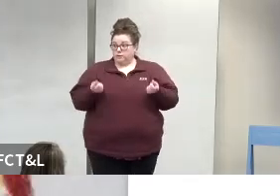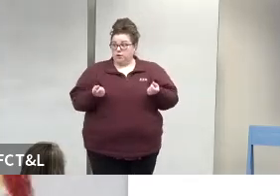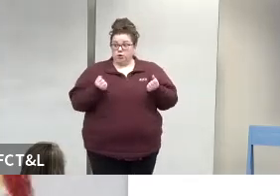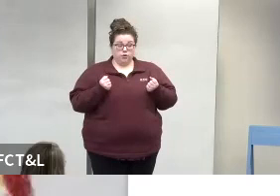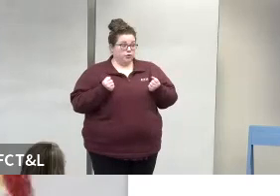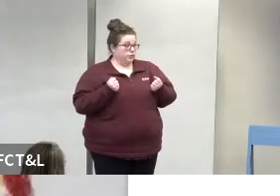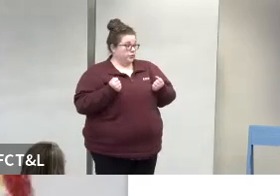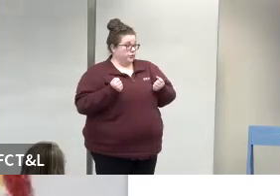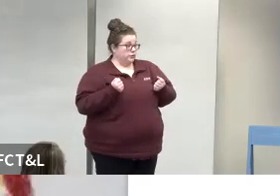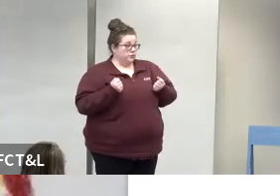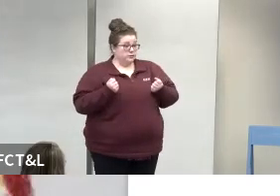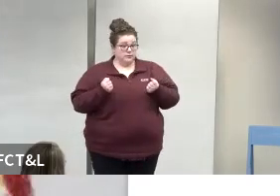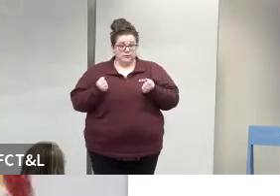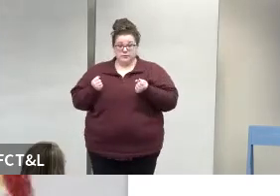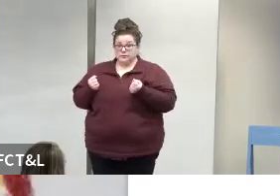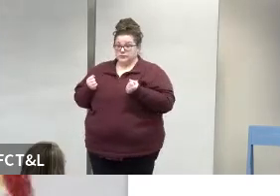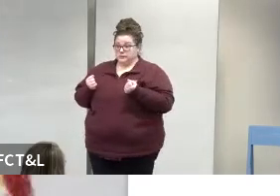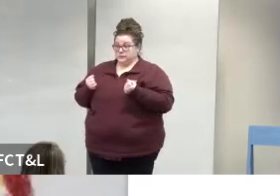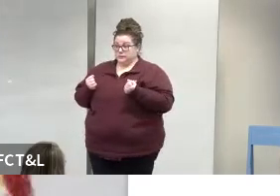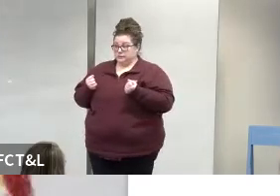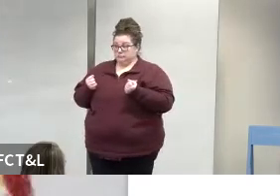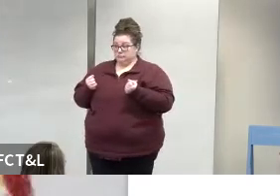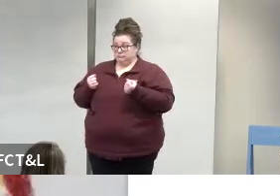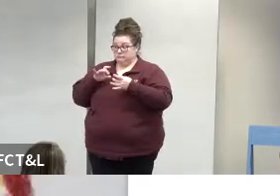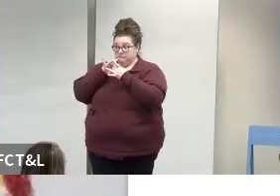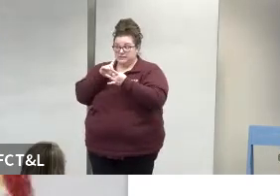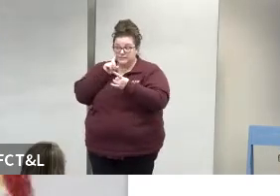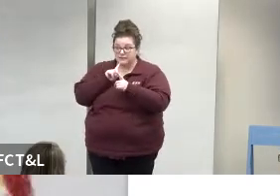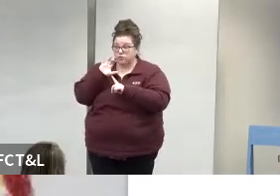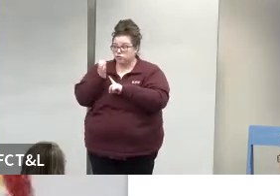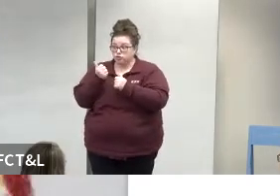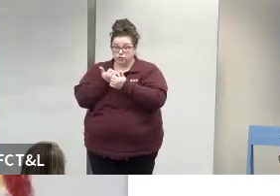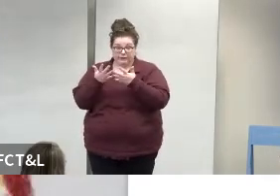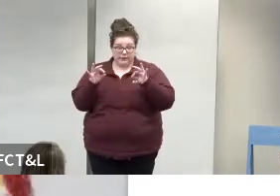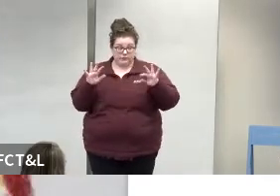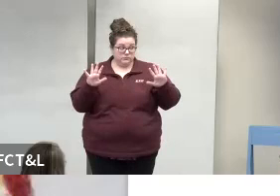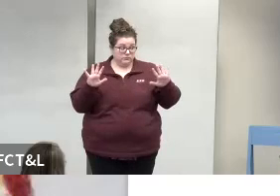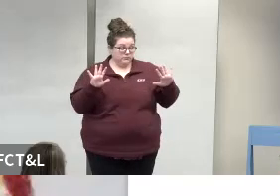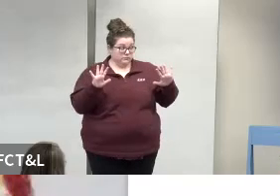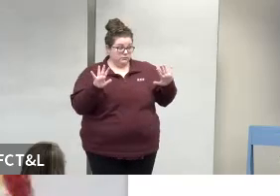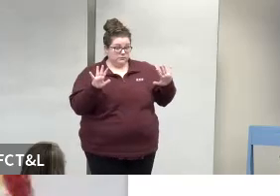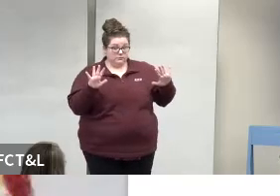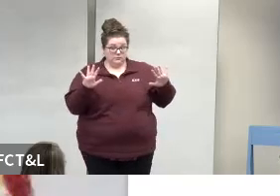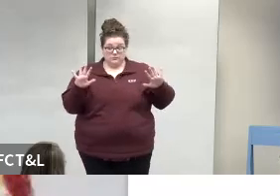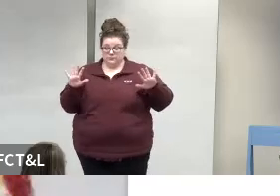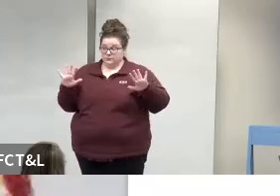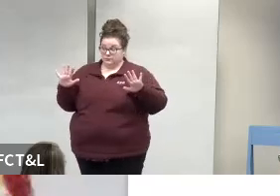signing the sign for deaf. So I just wanted to include that. Are there any questions about anything so far?